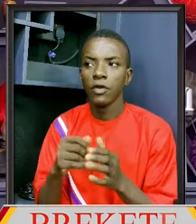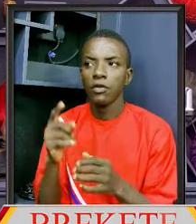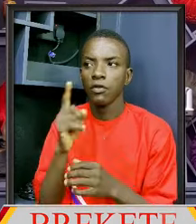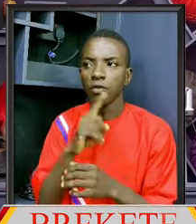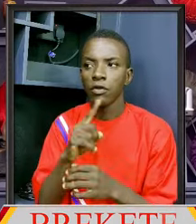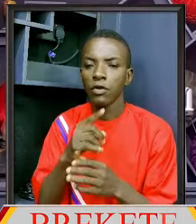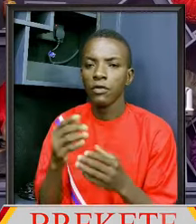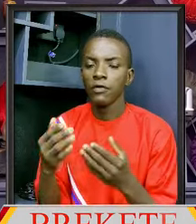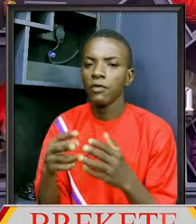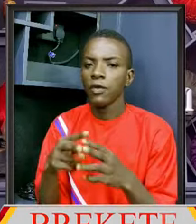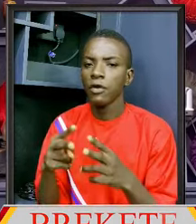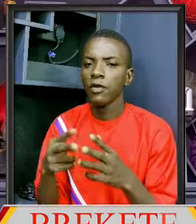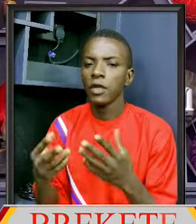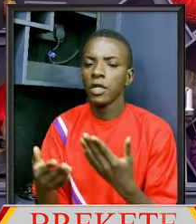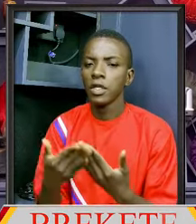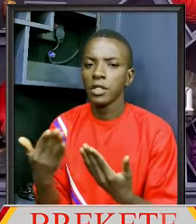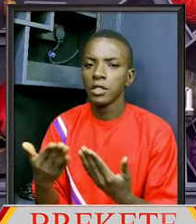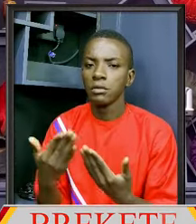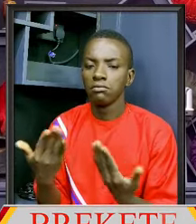they very easy.